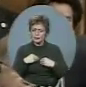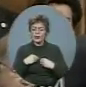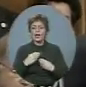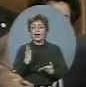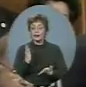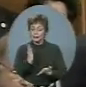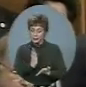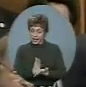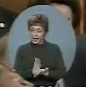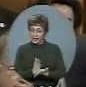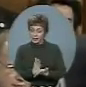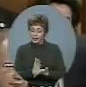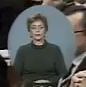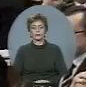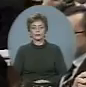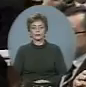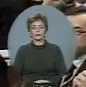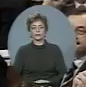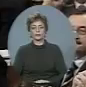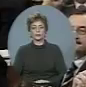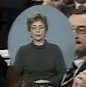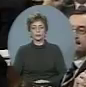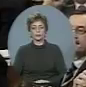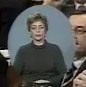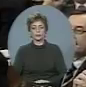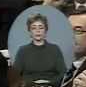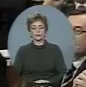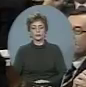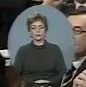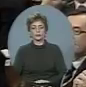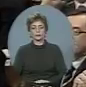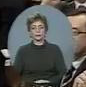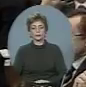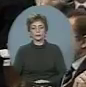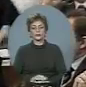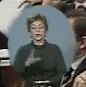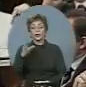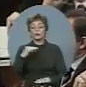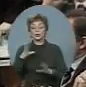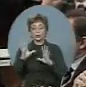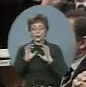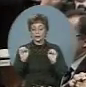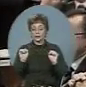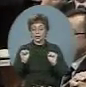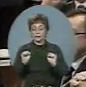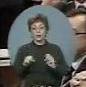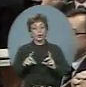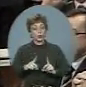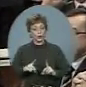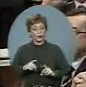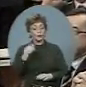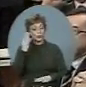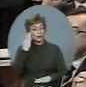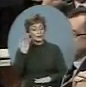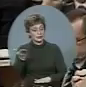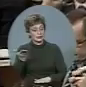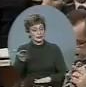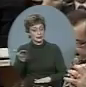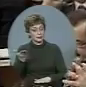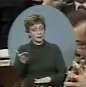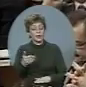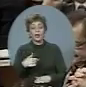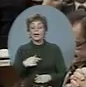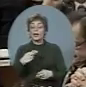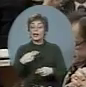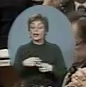manipulation of our judicial system? As the honourable member knows, under our constitutional system, the naming of judges is the responsibility of